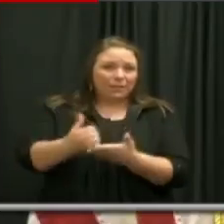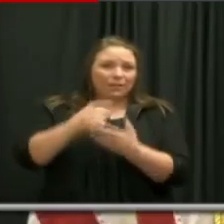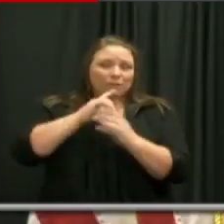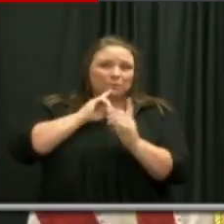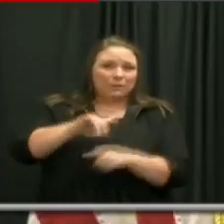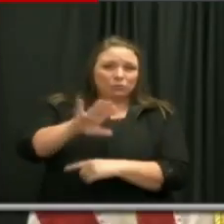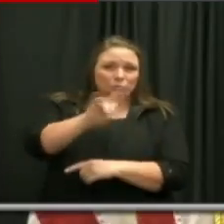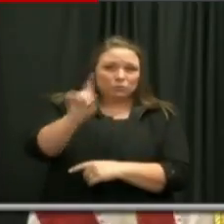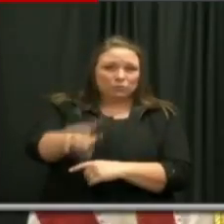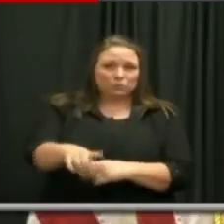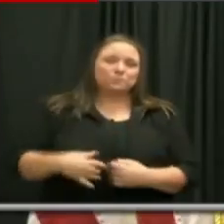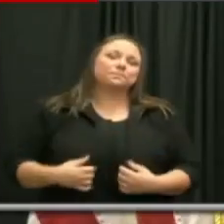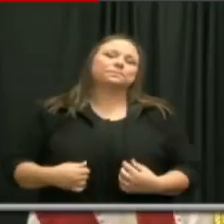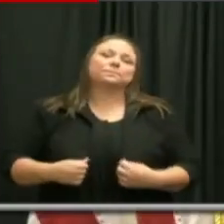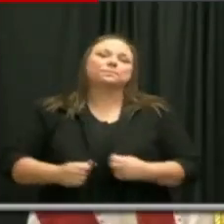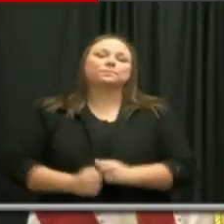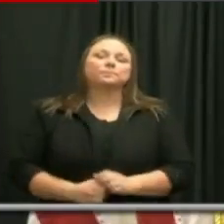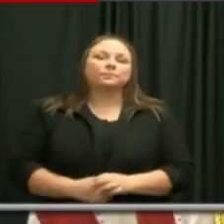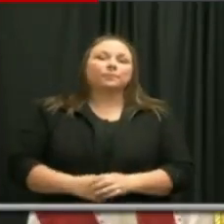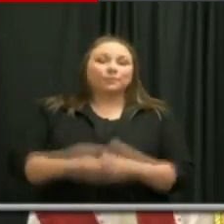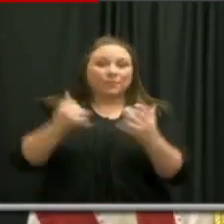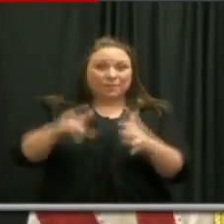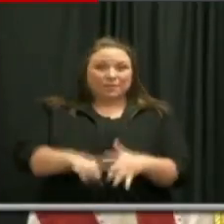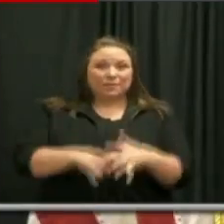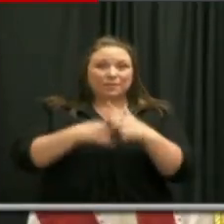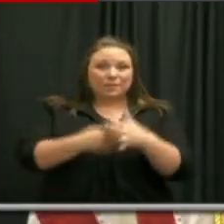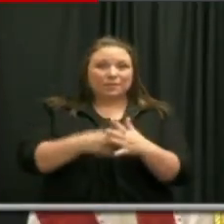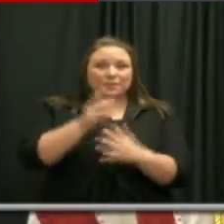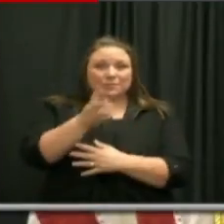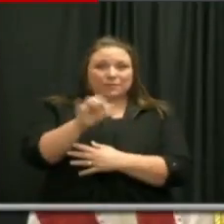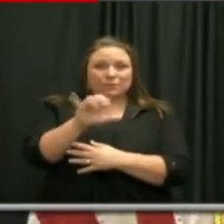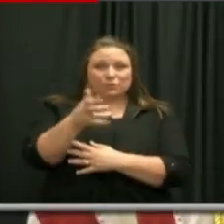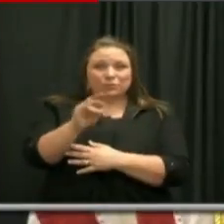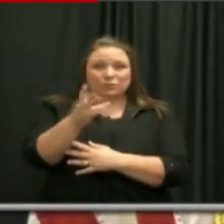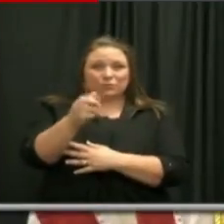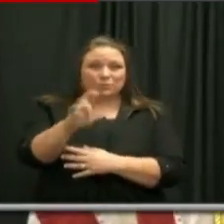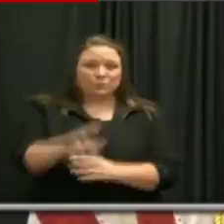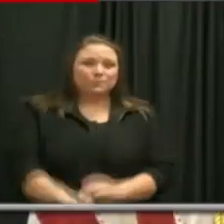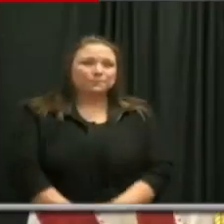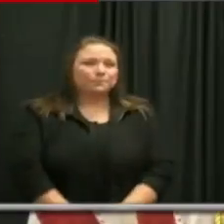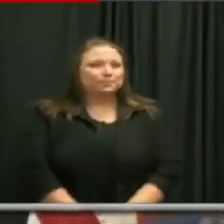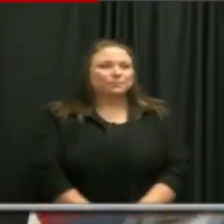to help answer your questions. We will now begin with Mayor John Cooper.